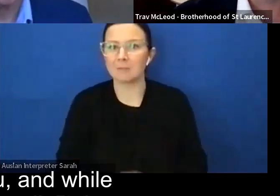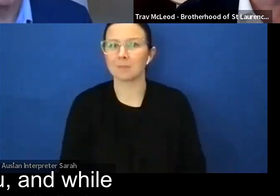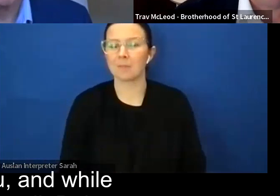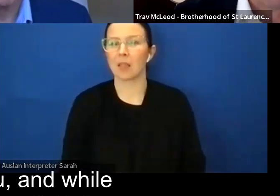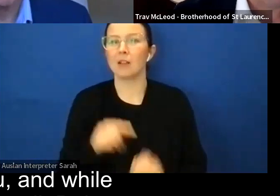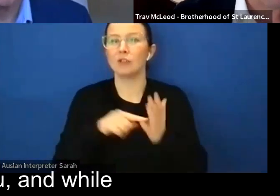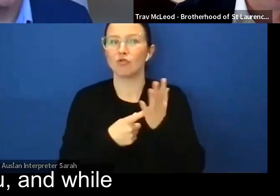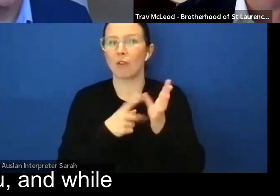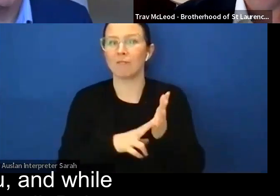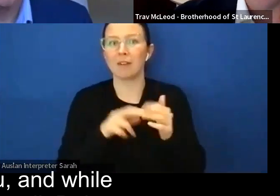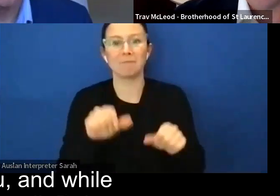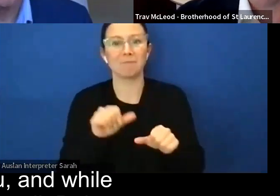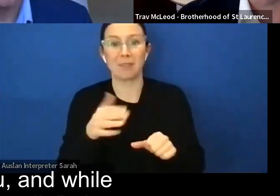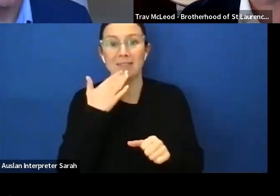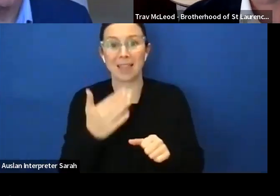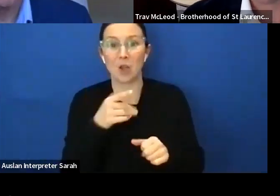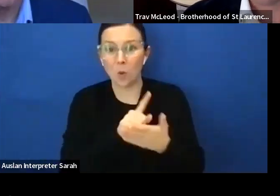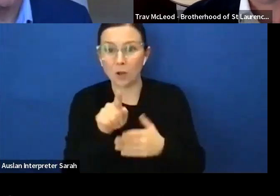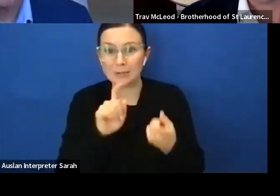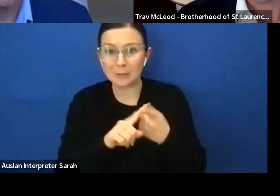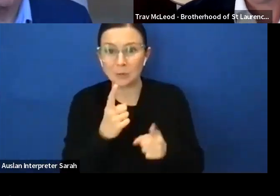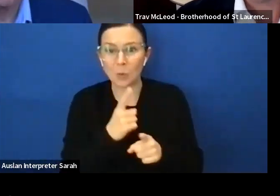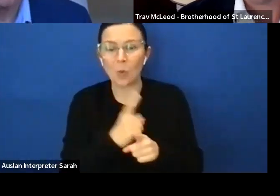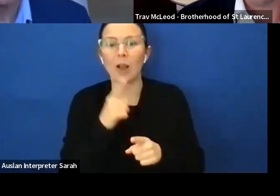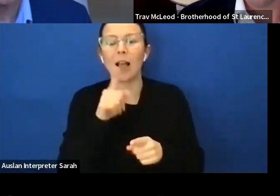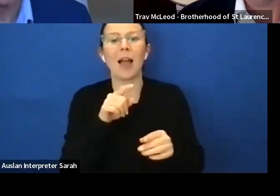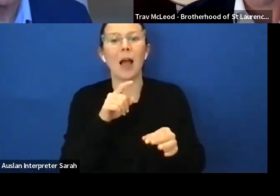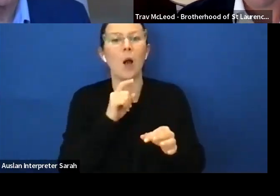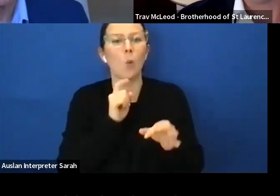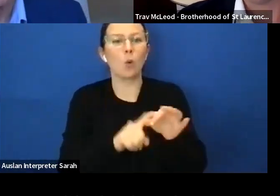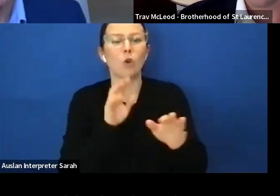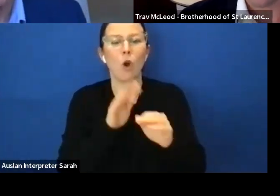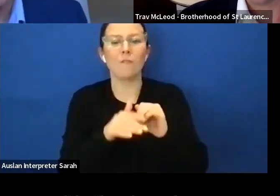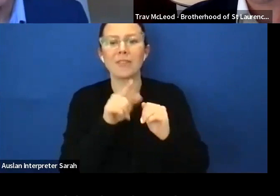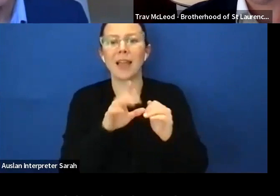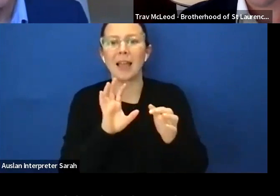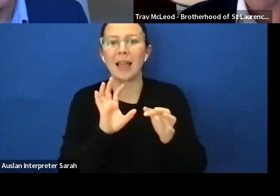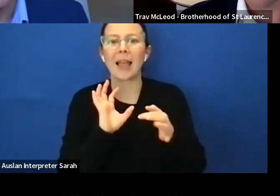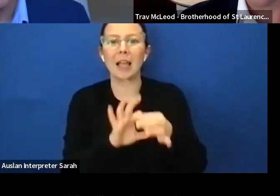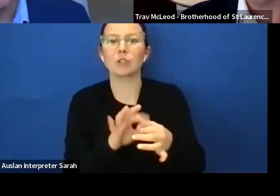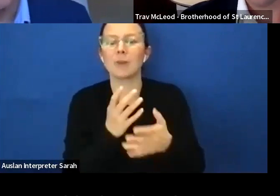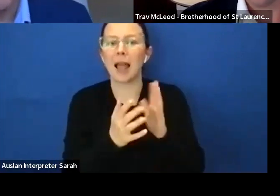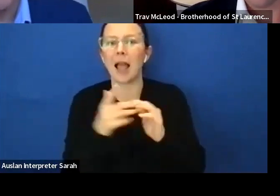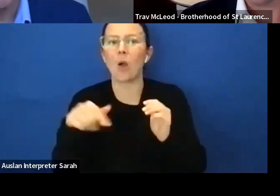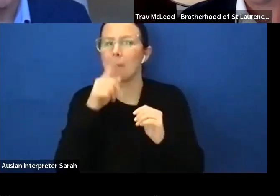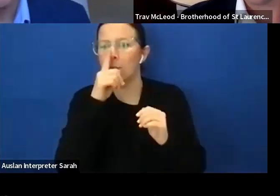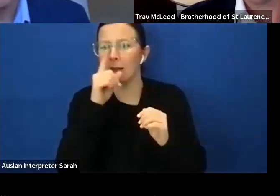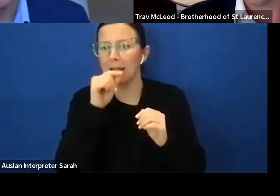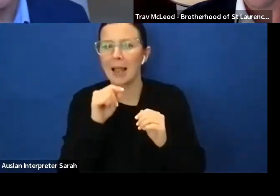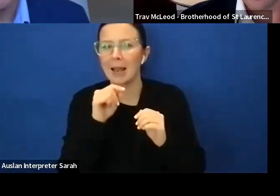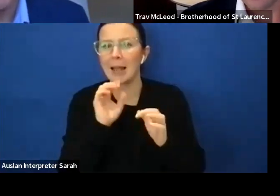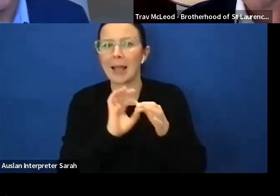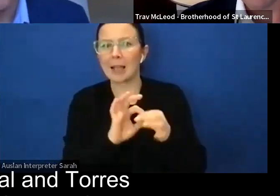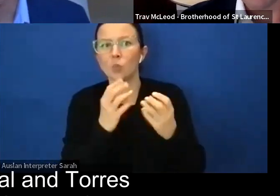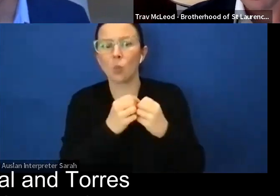you're on a roll, Deb, a question about the engagement, how people can engage with the inquiry, and